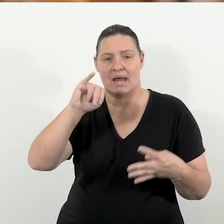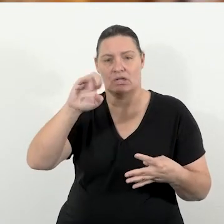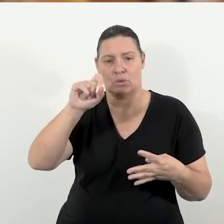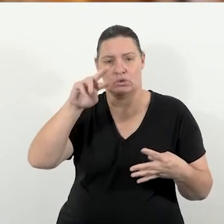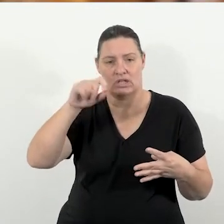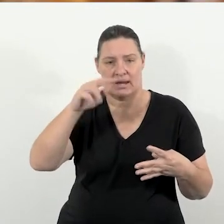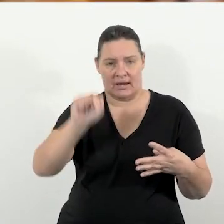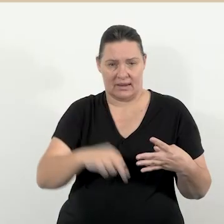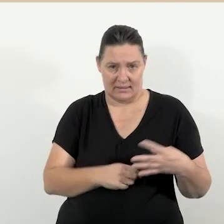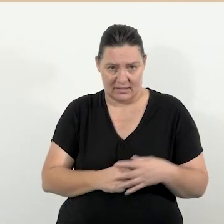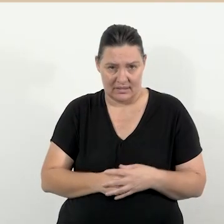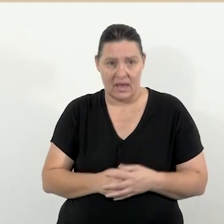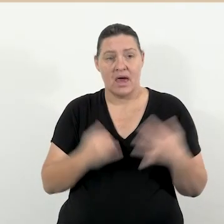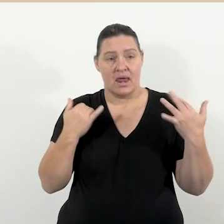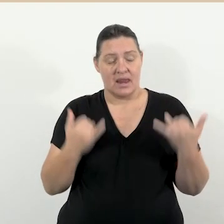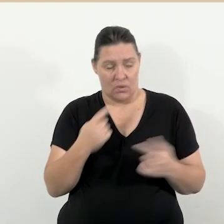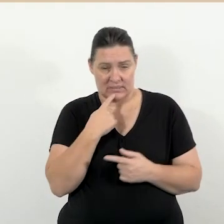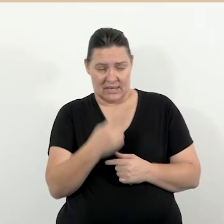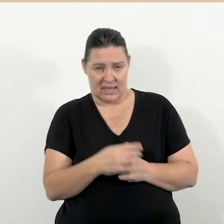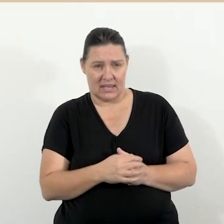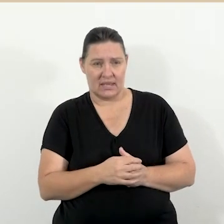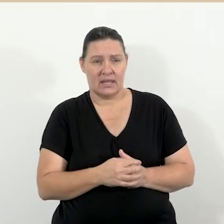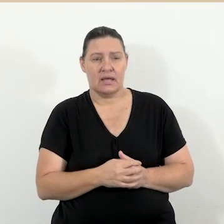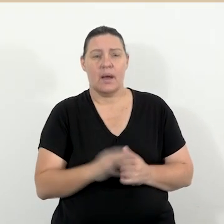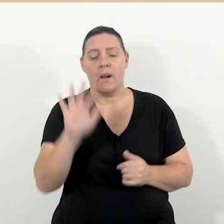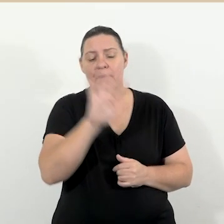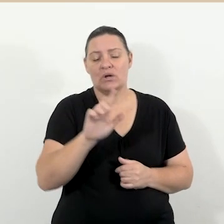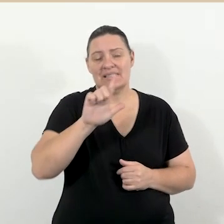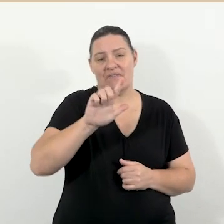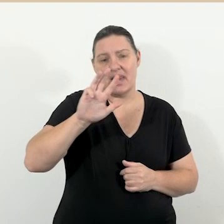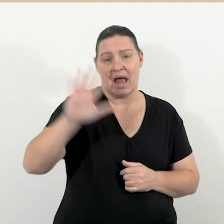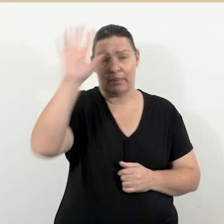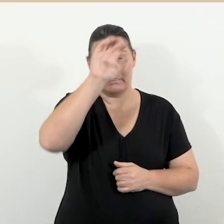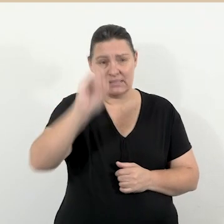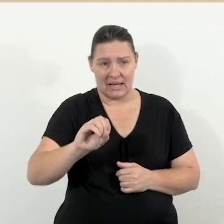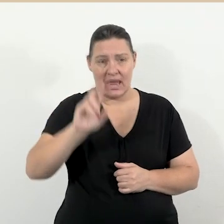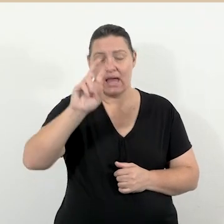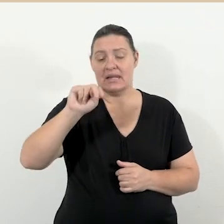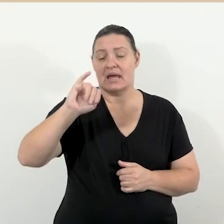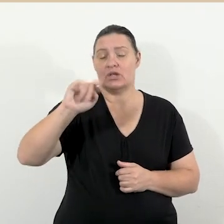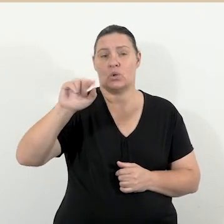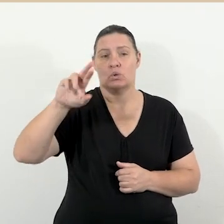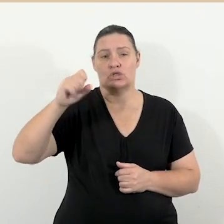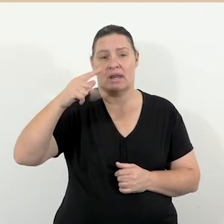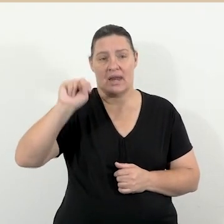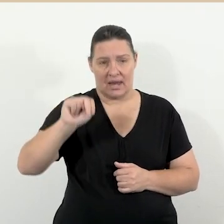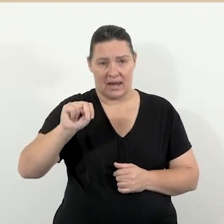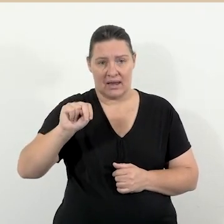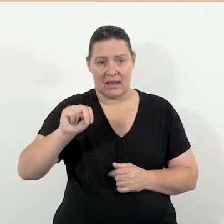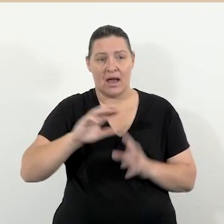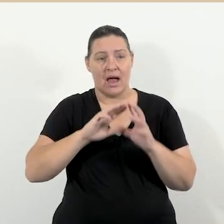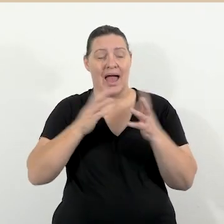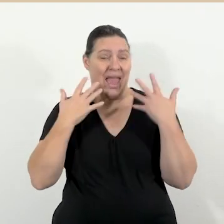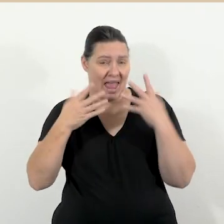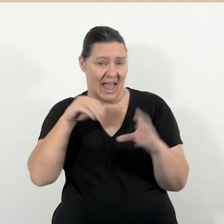as nitrogen. But here we are also saying about 79% of nitrogen is what consists